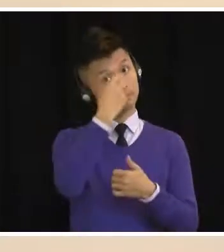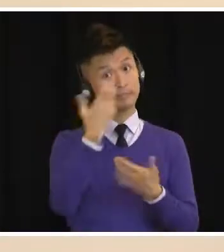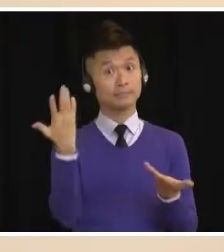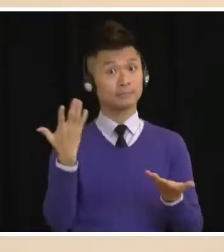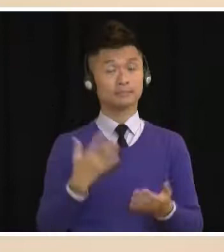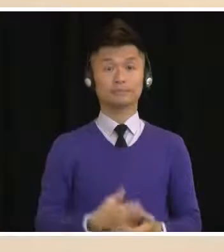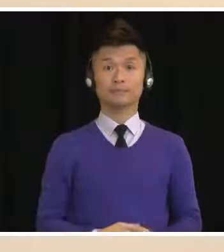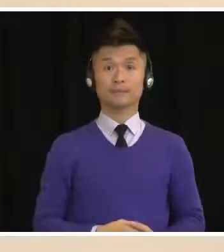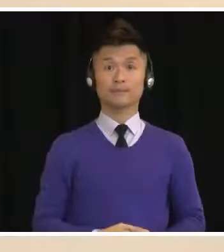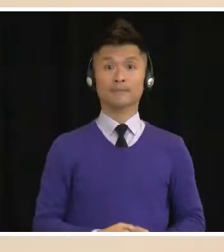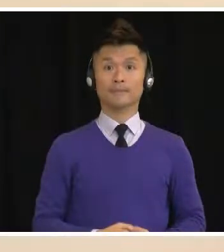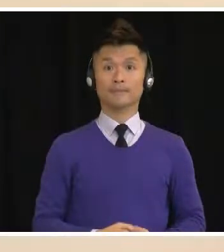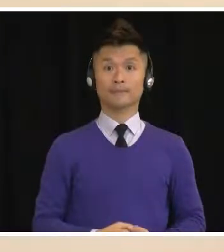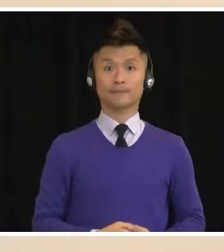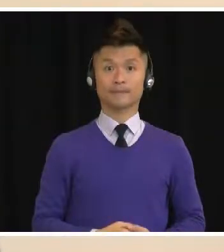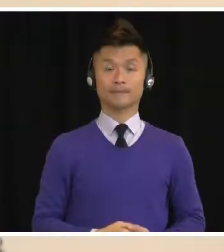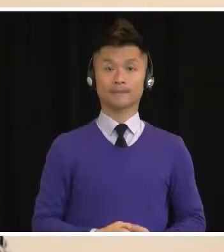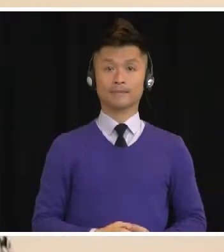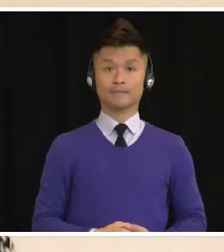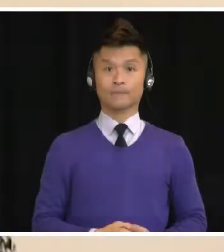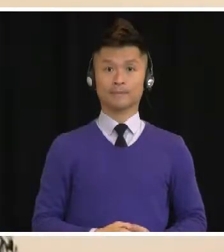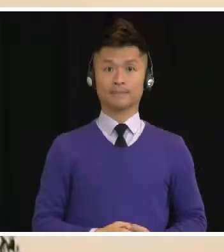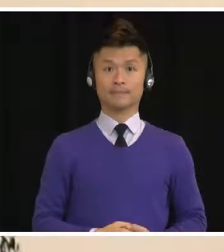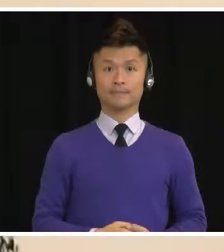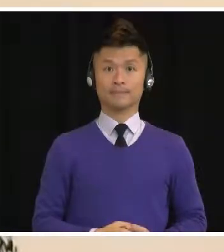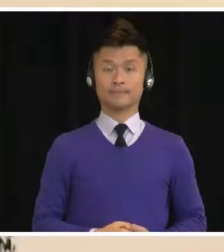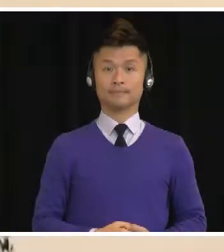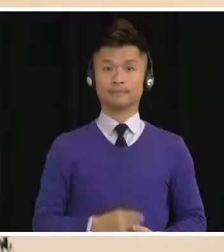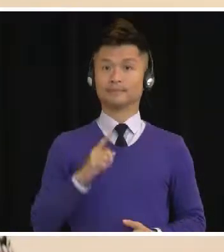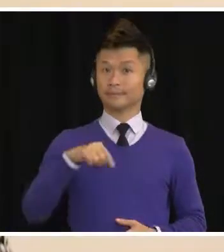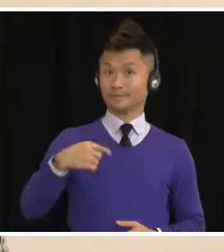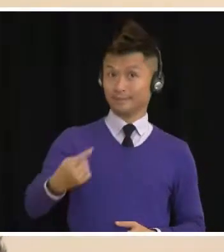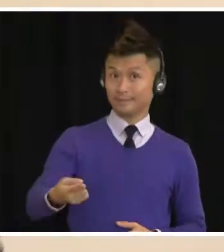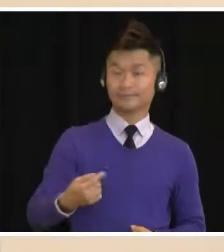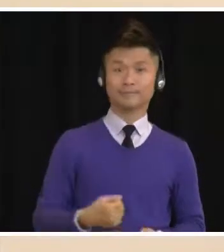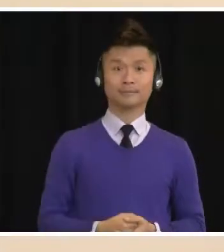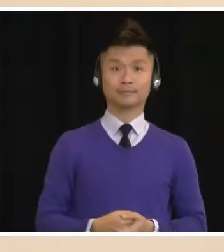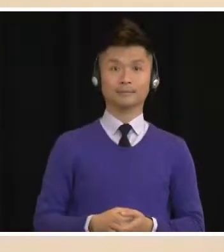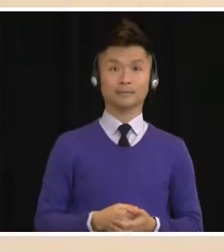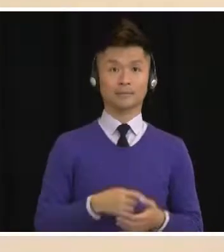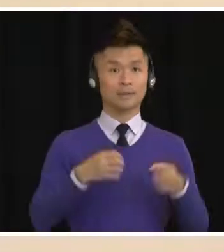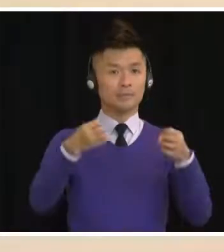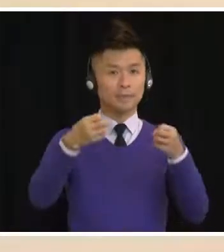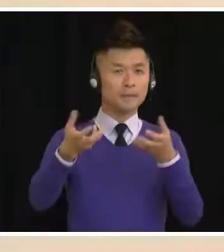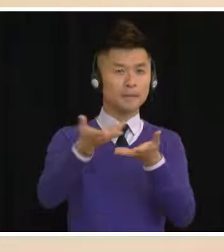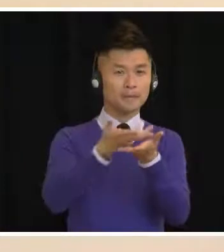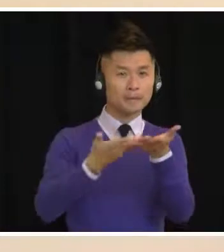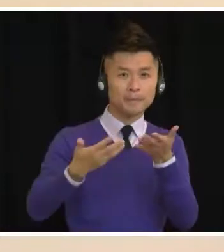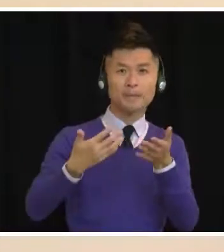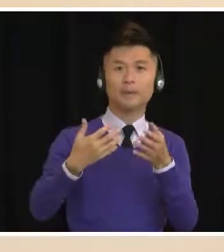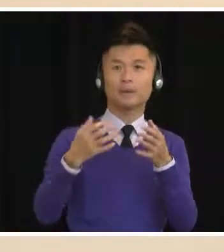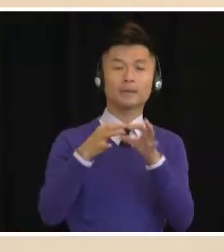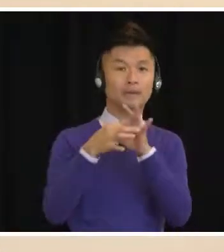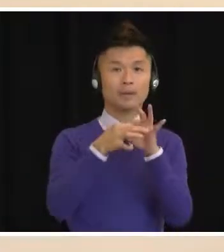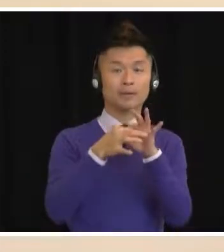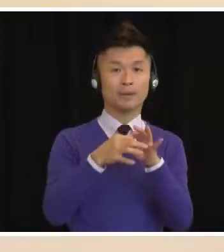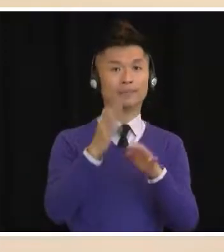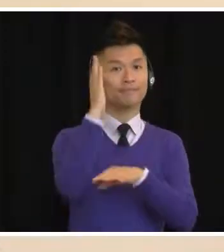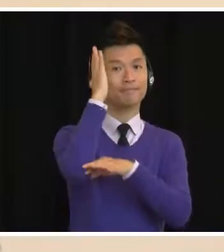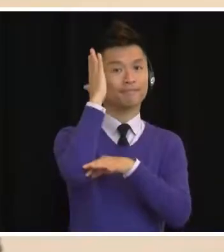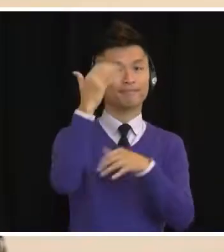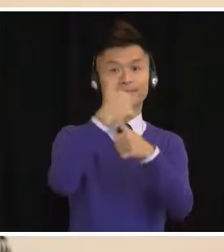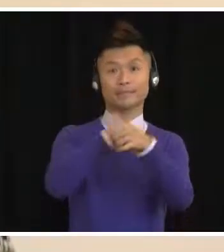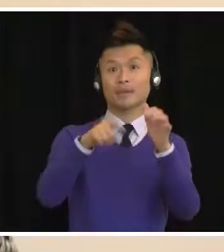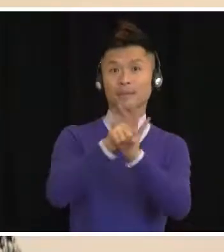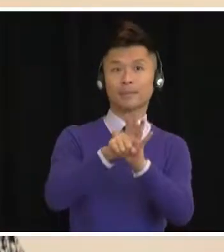Fourth set of questions relates to coordination. And again, thank you for your response on that there is a committee looking at